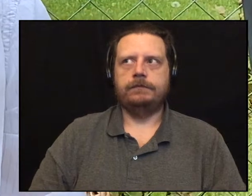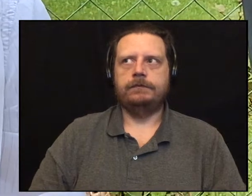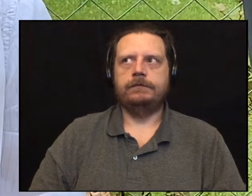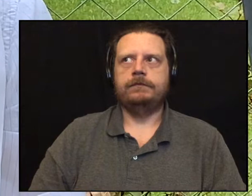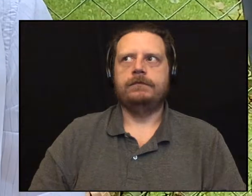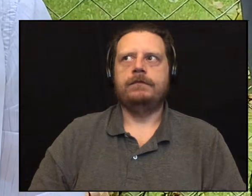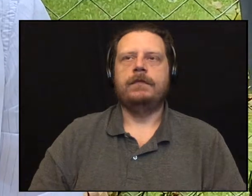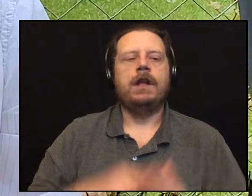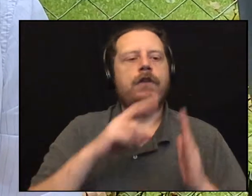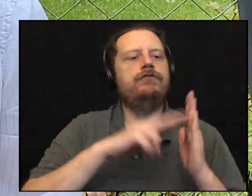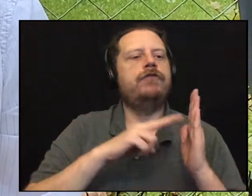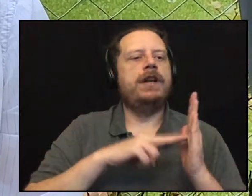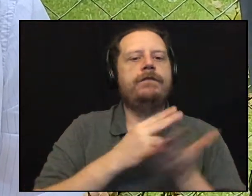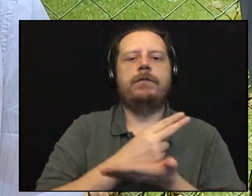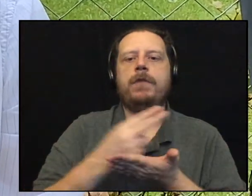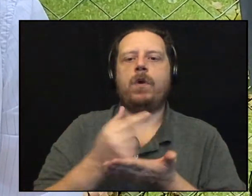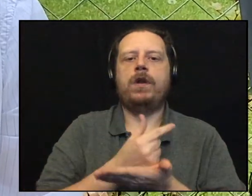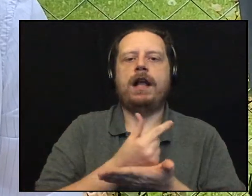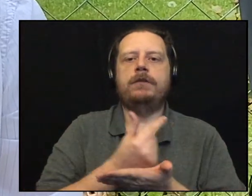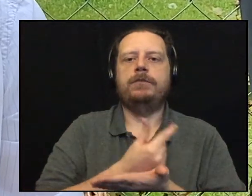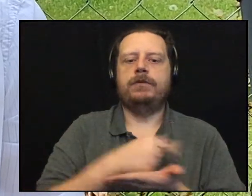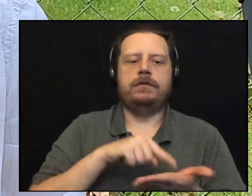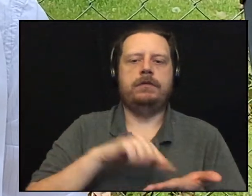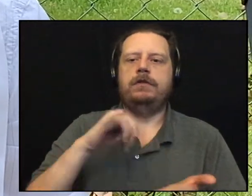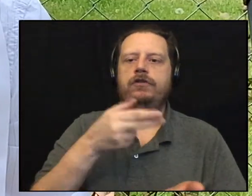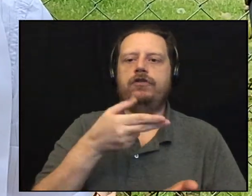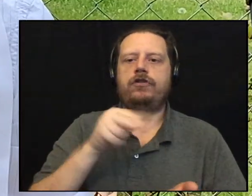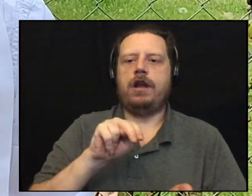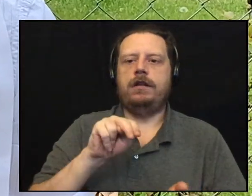A reading from the Holy Gospel according to John.